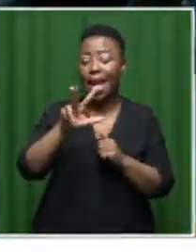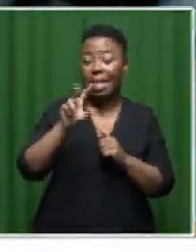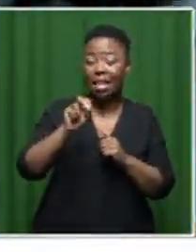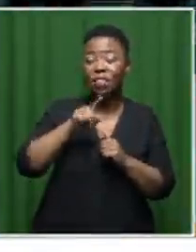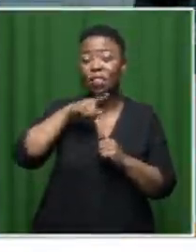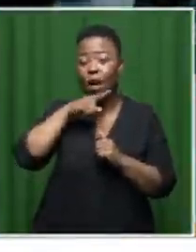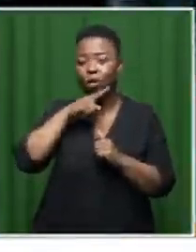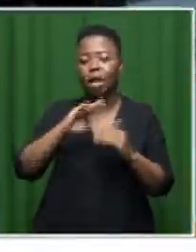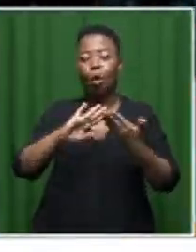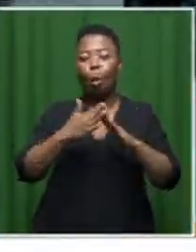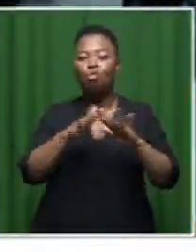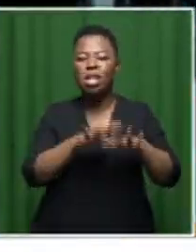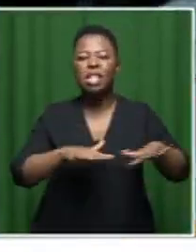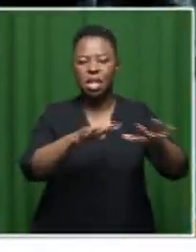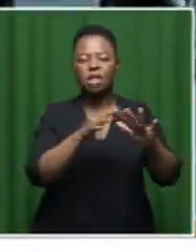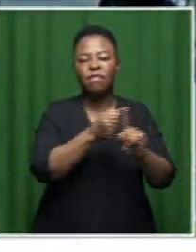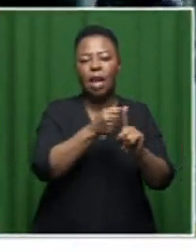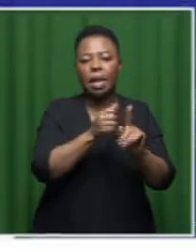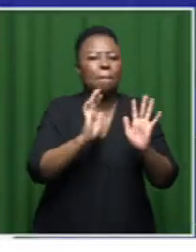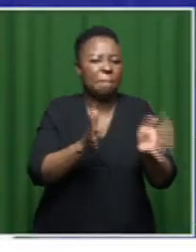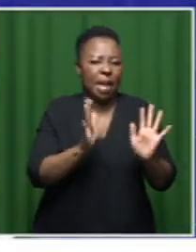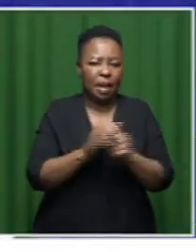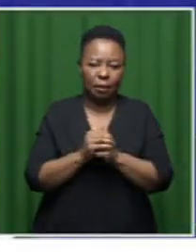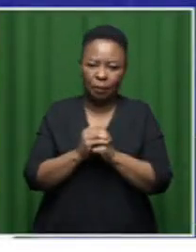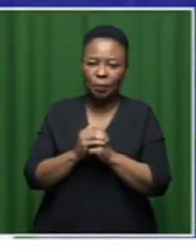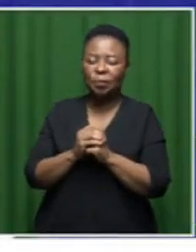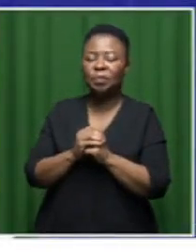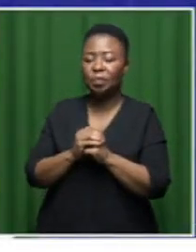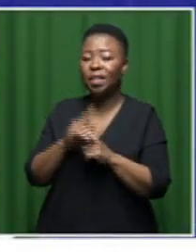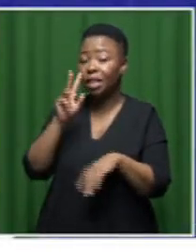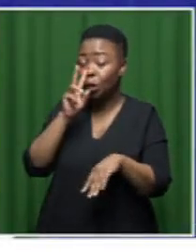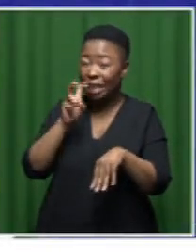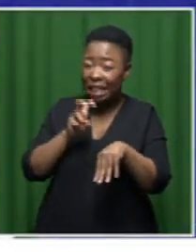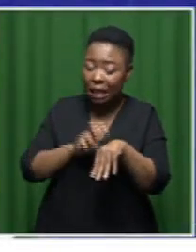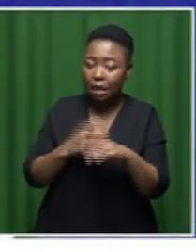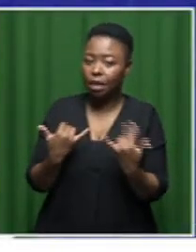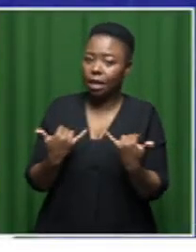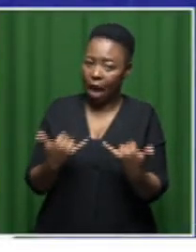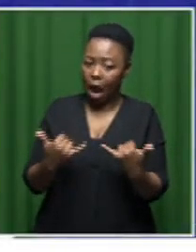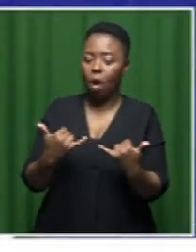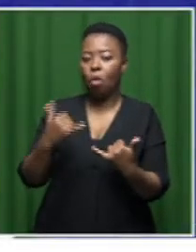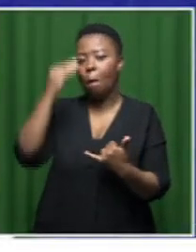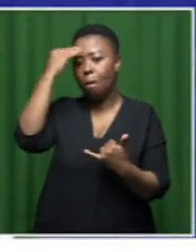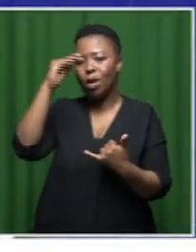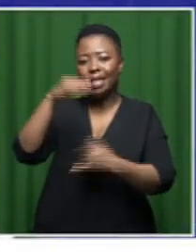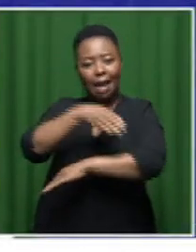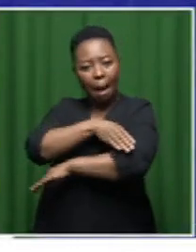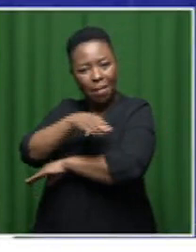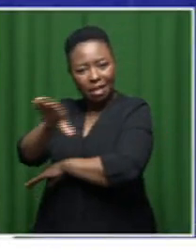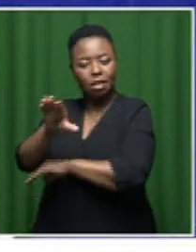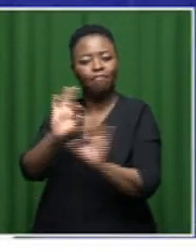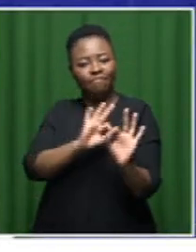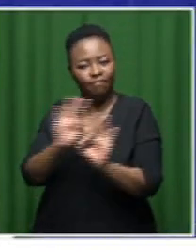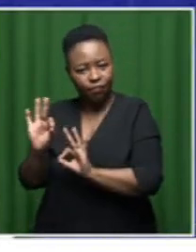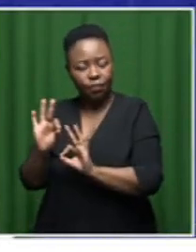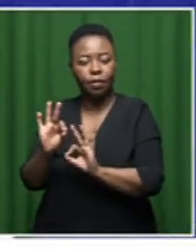80,000 boots on the ground. The immediate need to have the South African police services capacitated in terms of